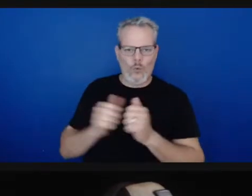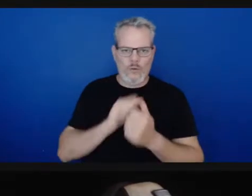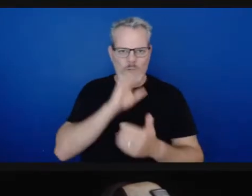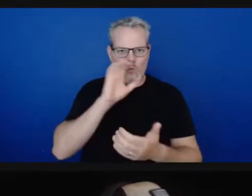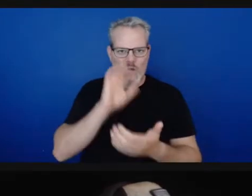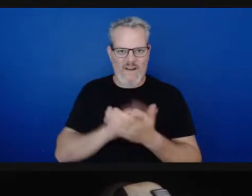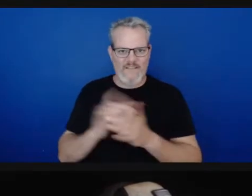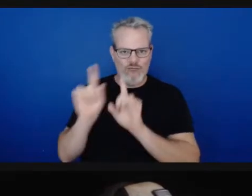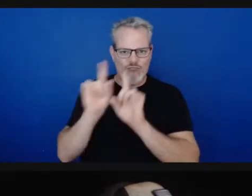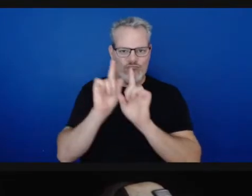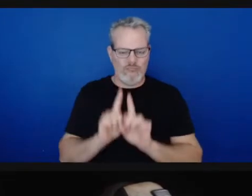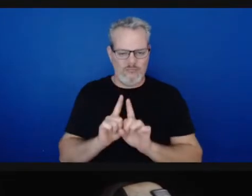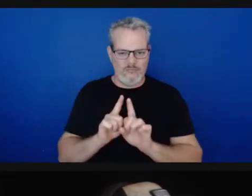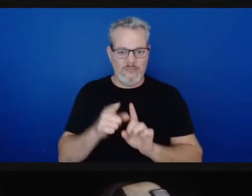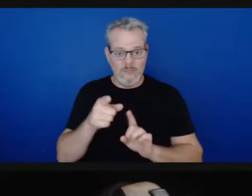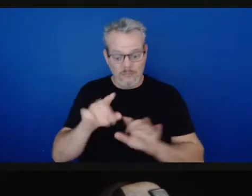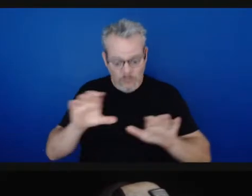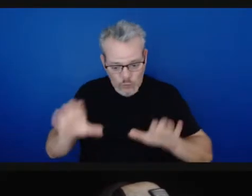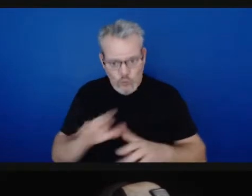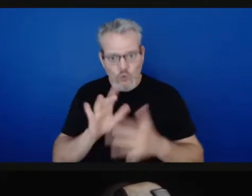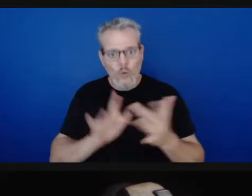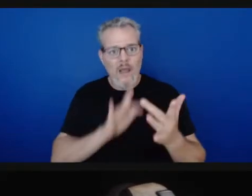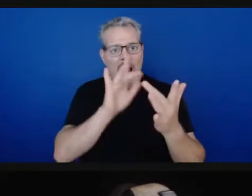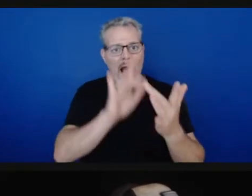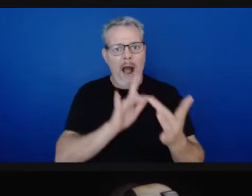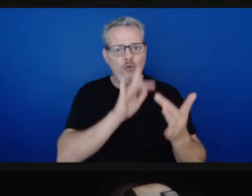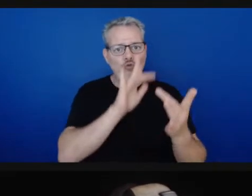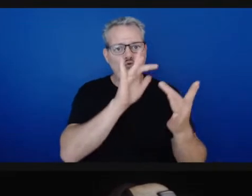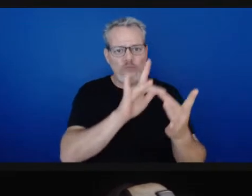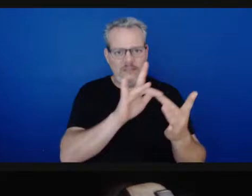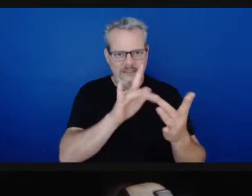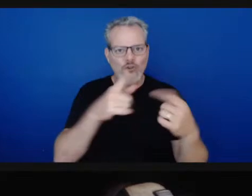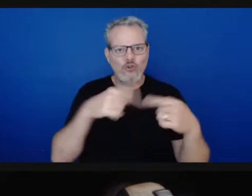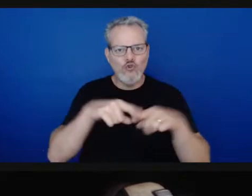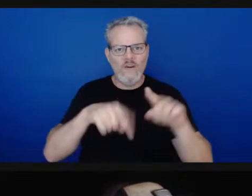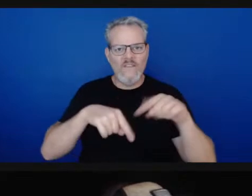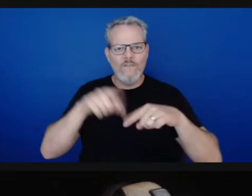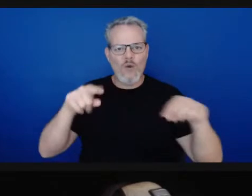doing outreach during events on Kilauea during that time,